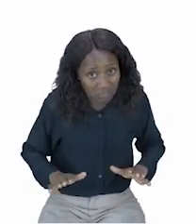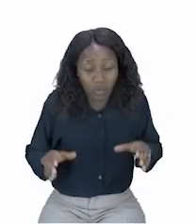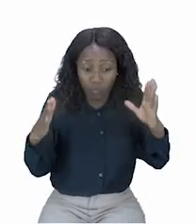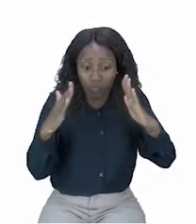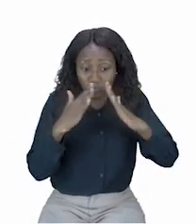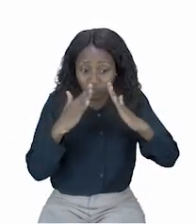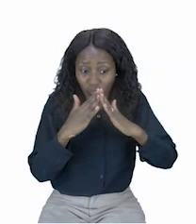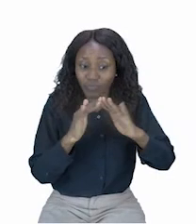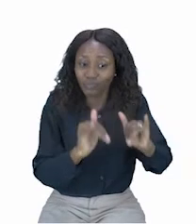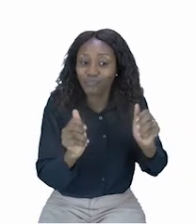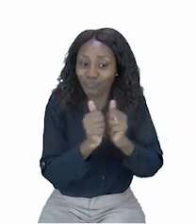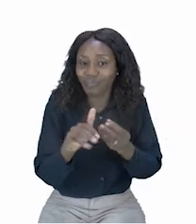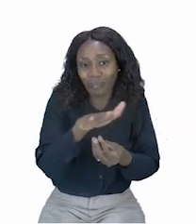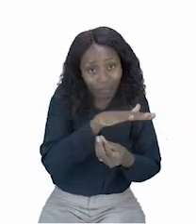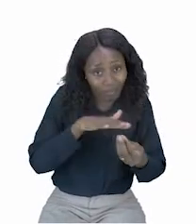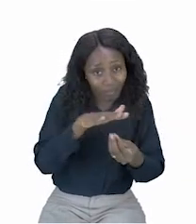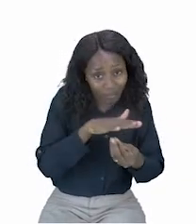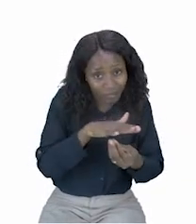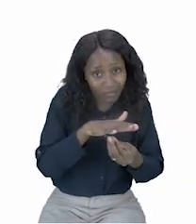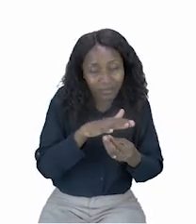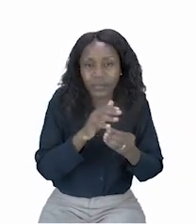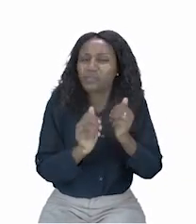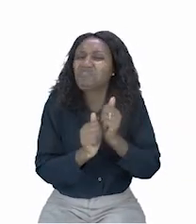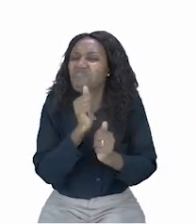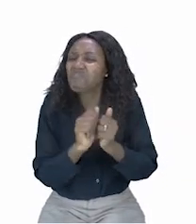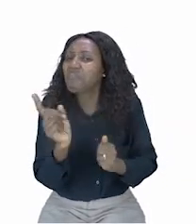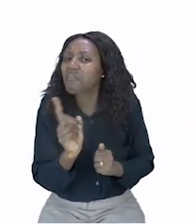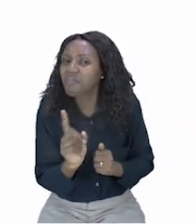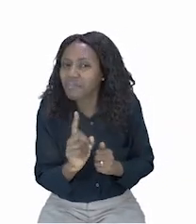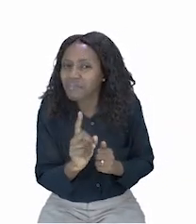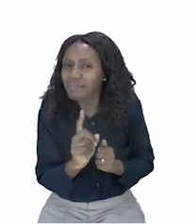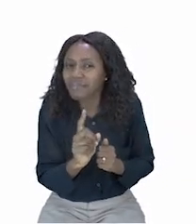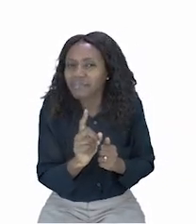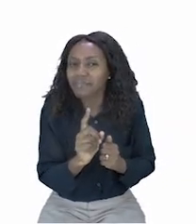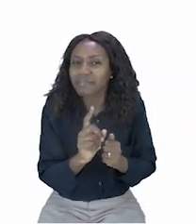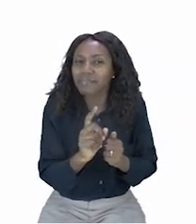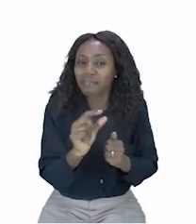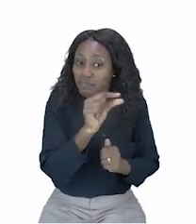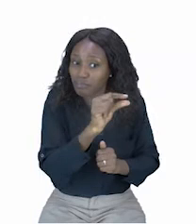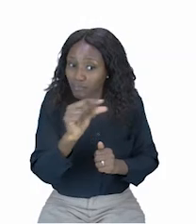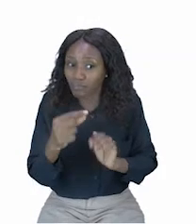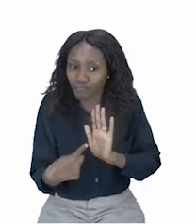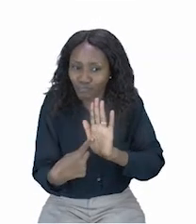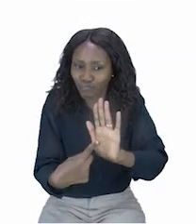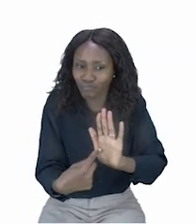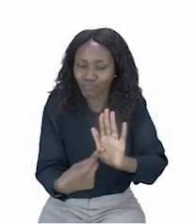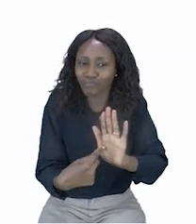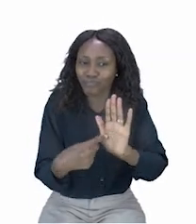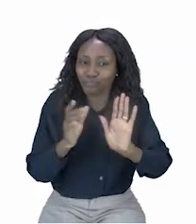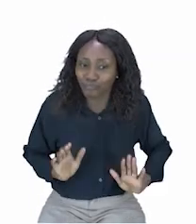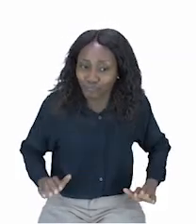the family. The word brother is a word used for the boy or